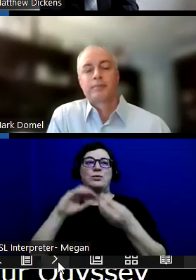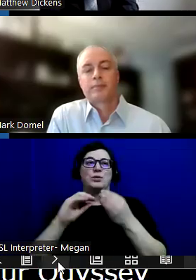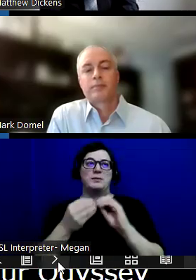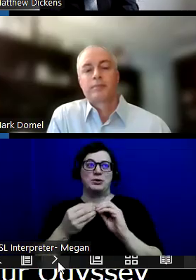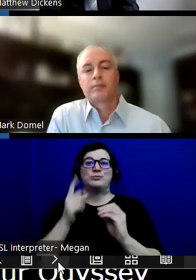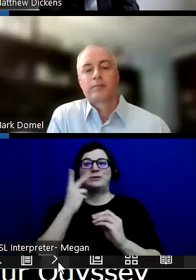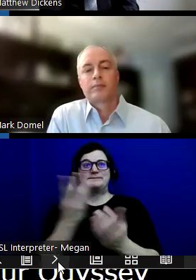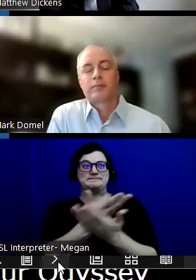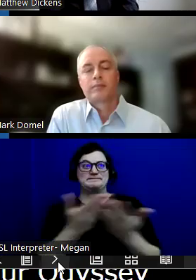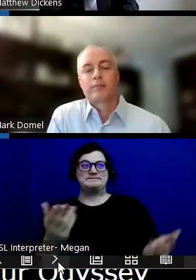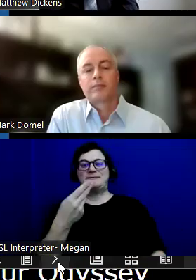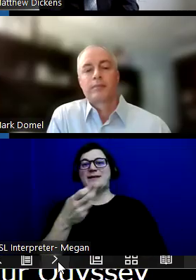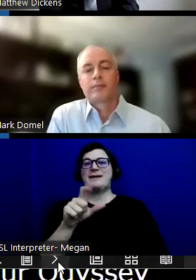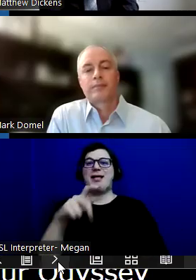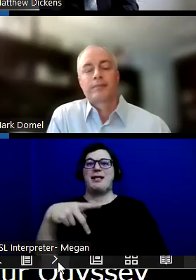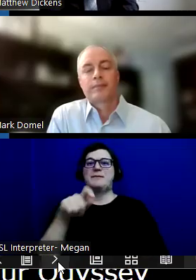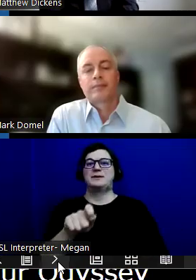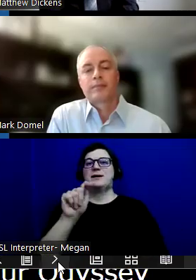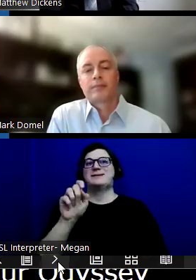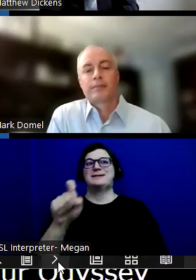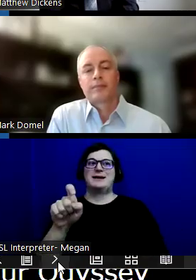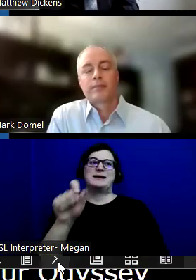help.texas@withodyssey.com. And the number is